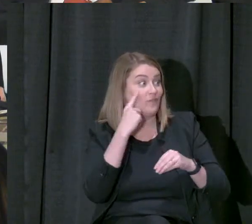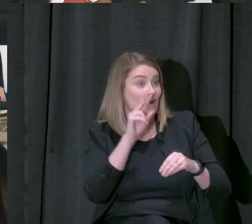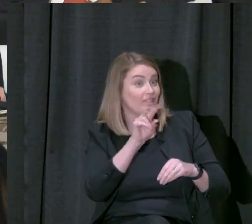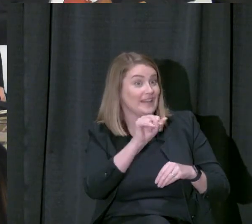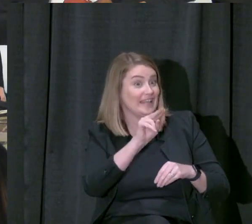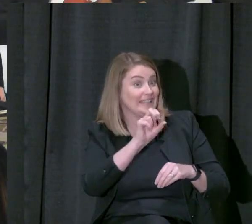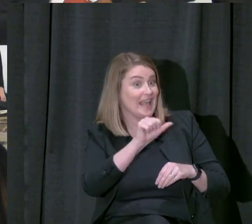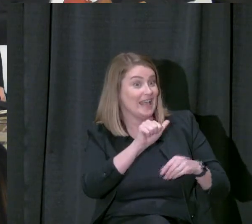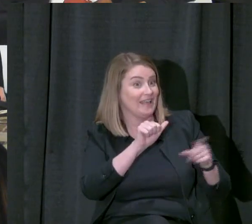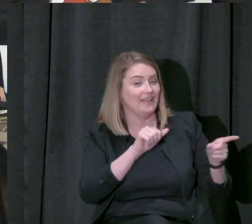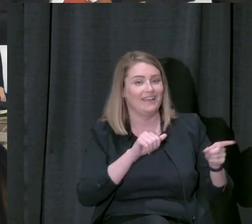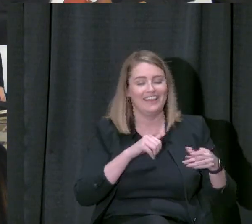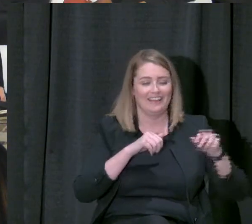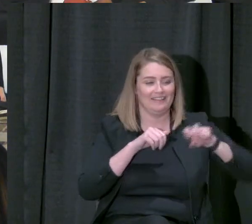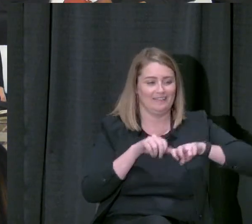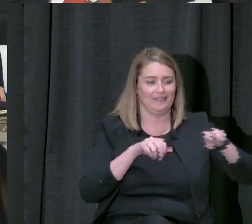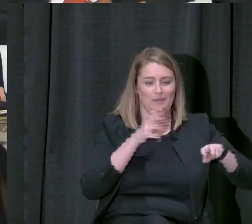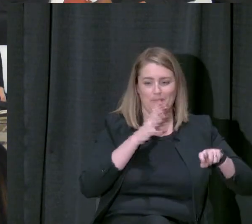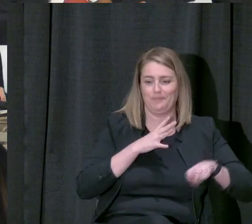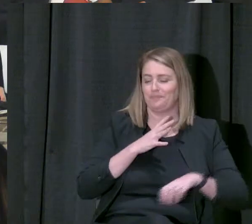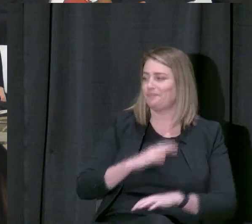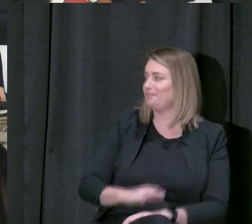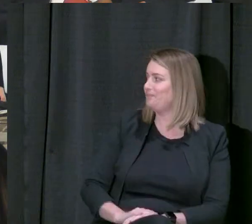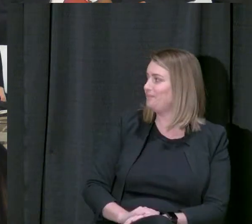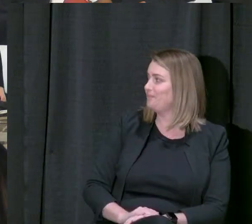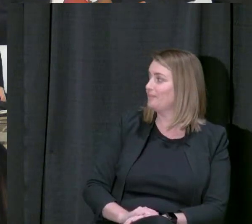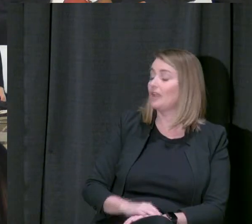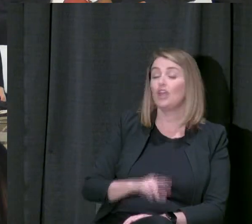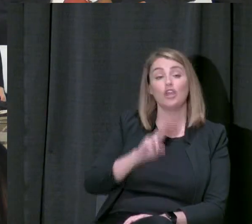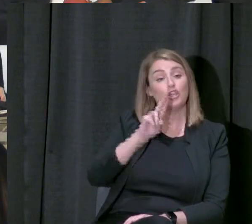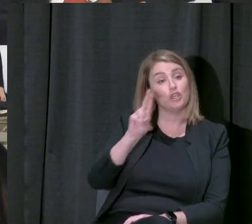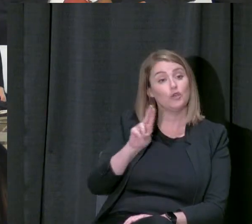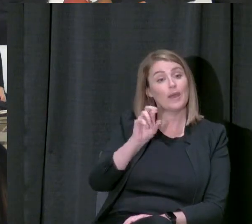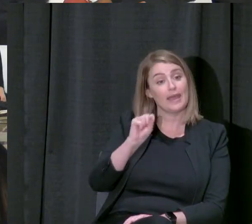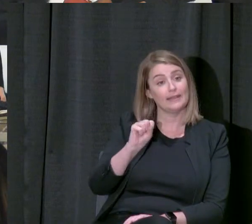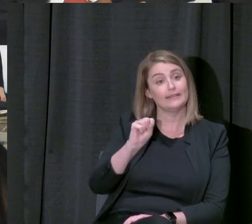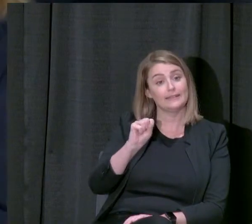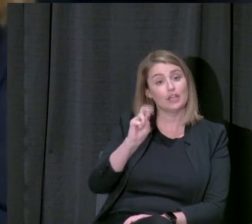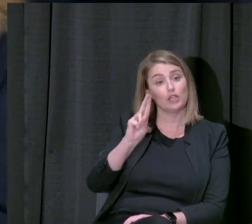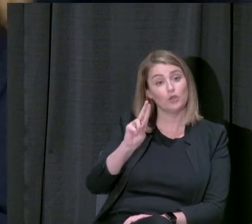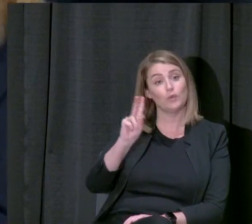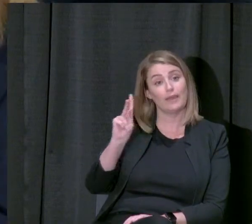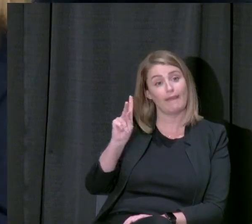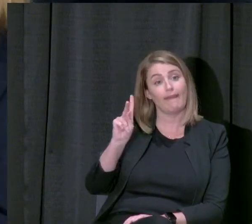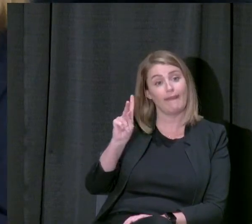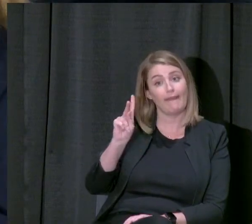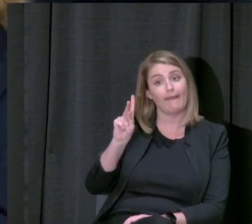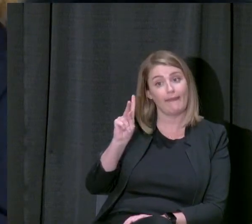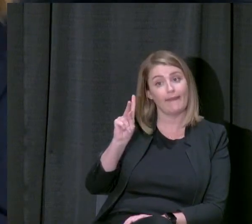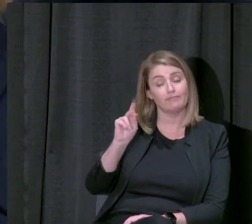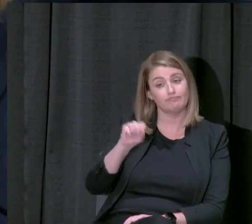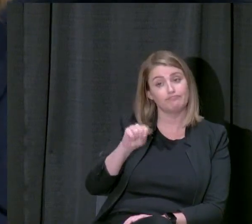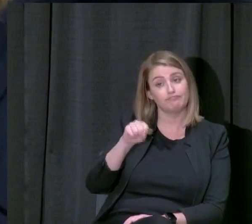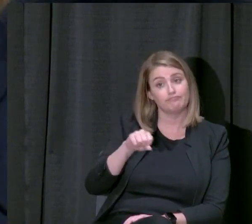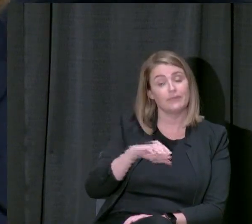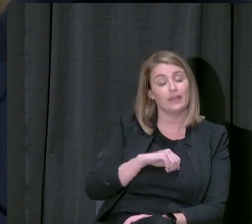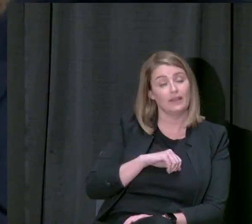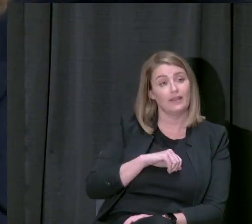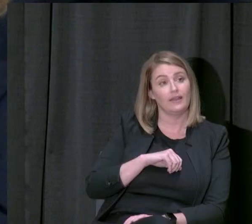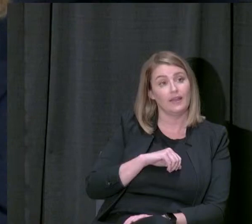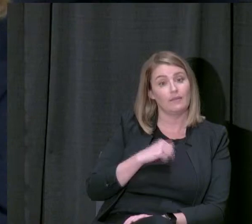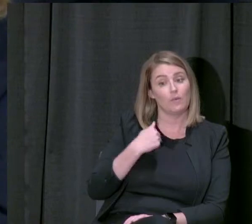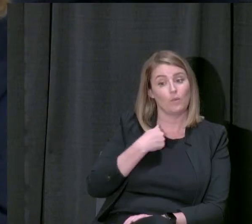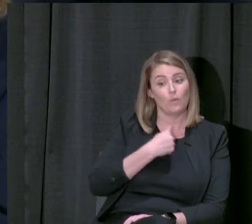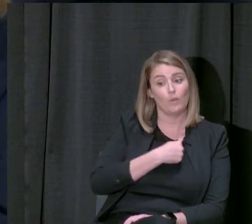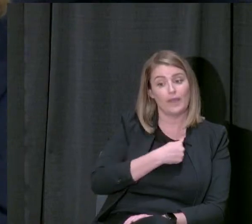it's I would say everywhere. I would say the US and the UK are two of our biggest markets. Okay.